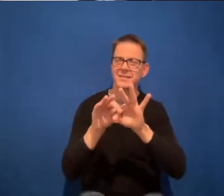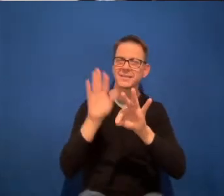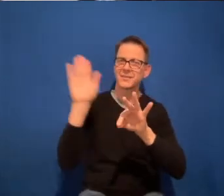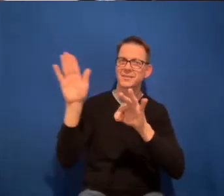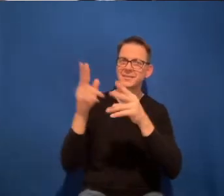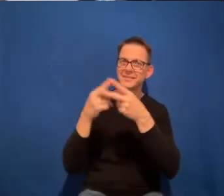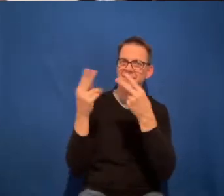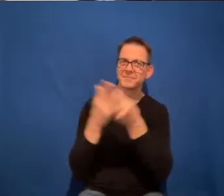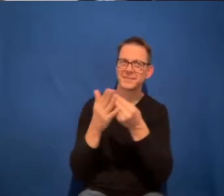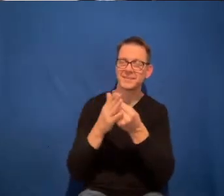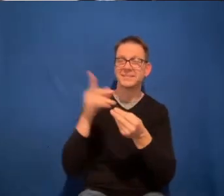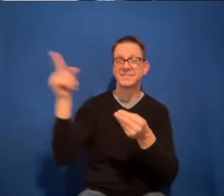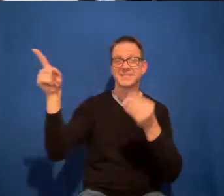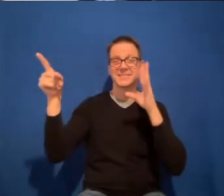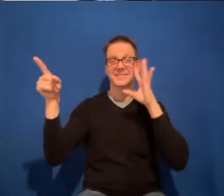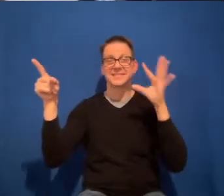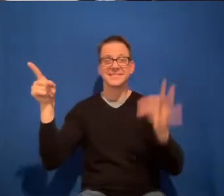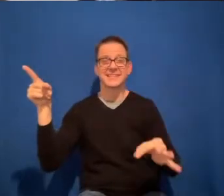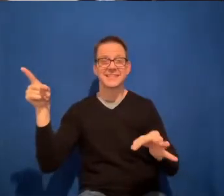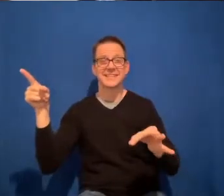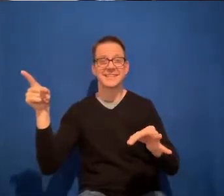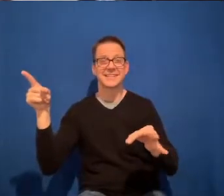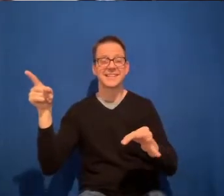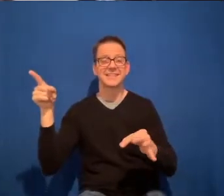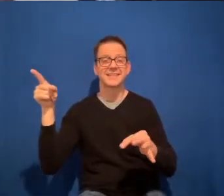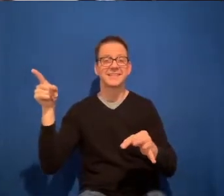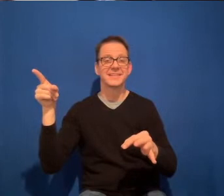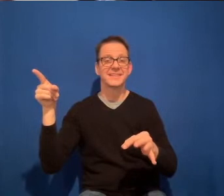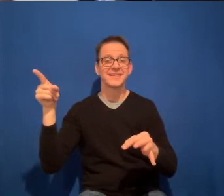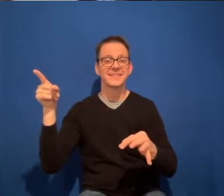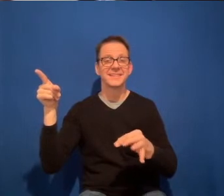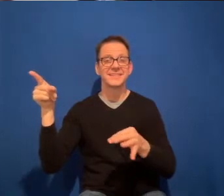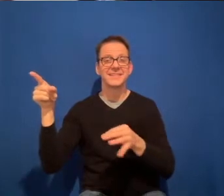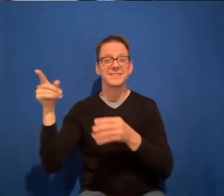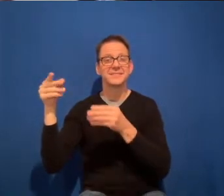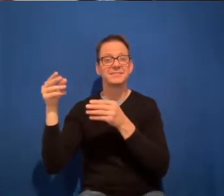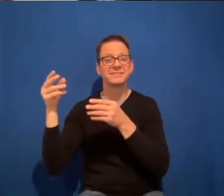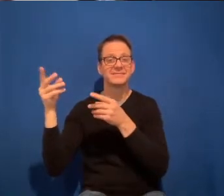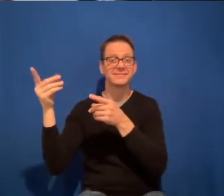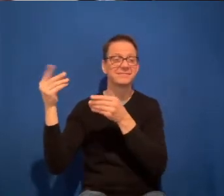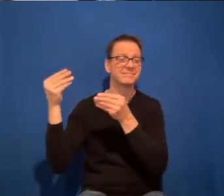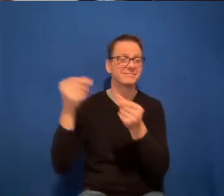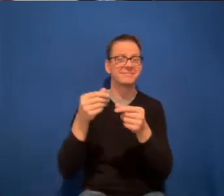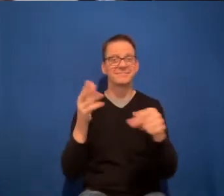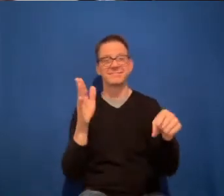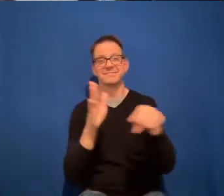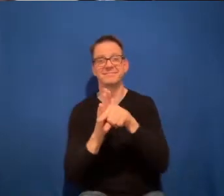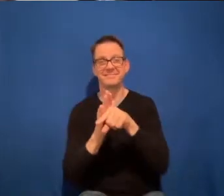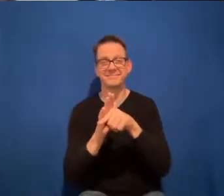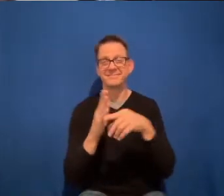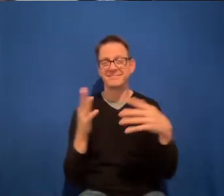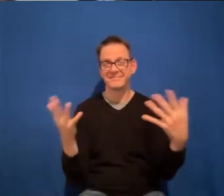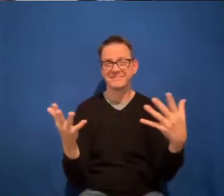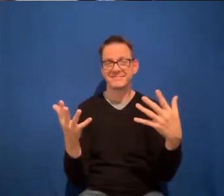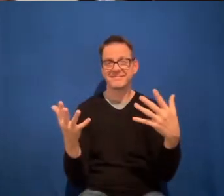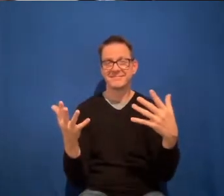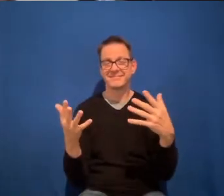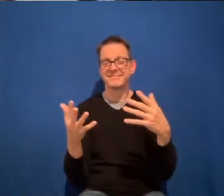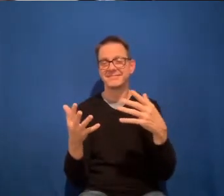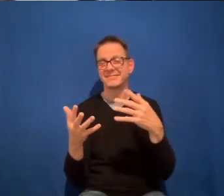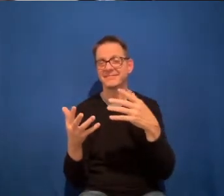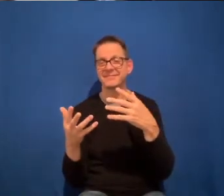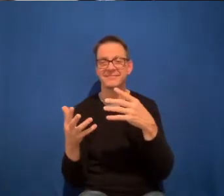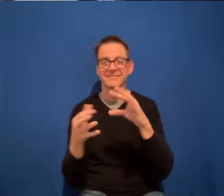decisions that are hurting practices that are appear to be either deliberately or unintentionally, but with full awareness,